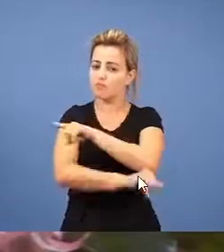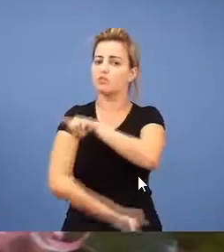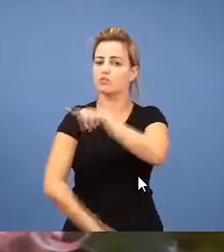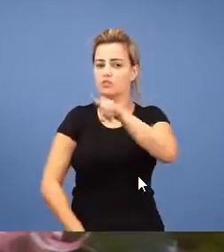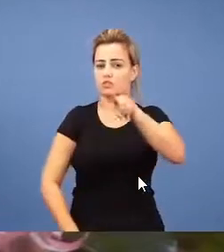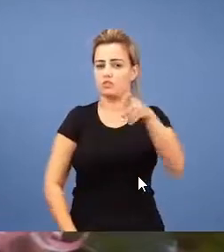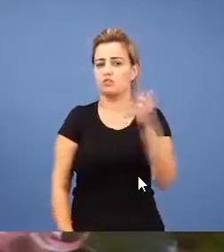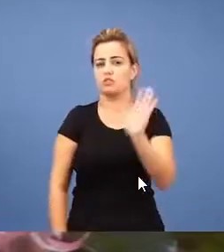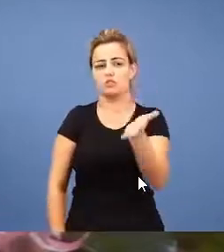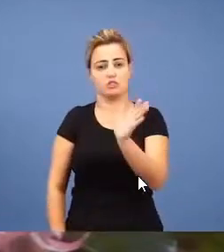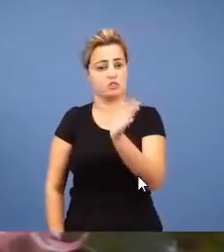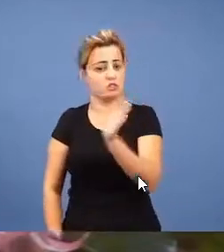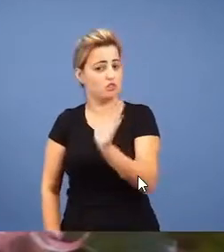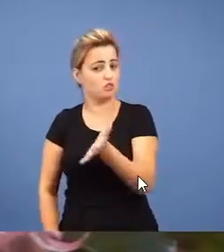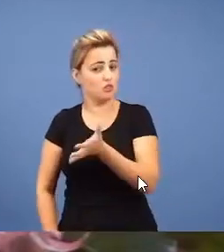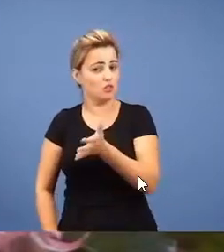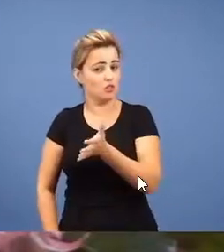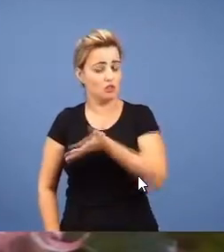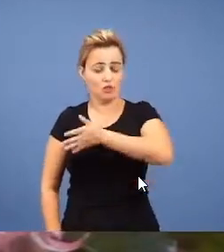I spoke to you,